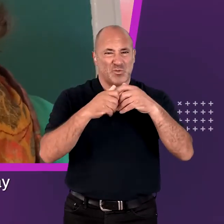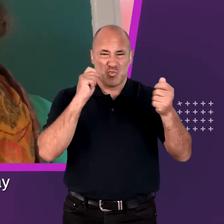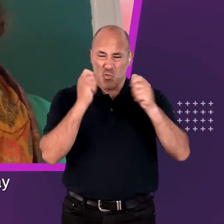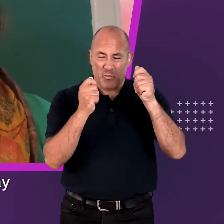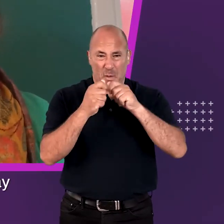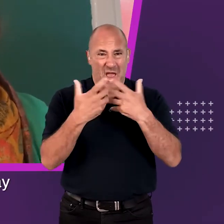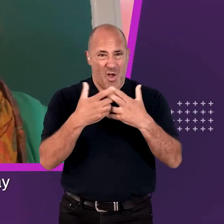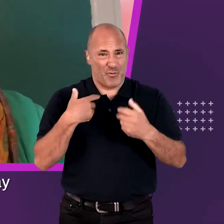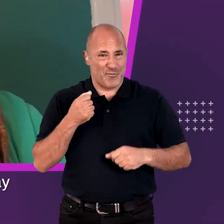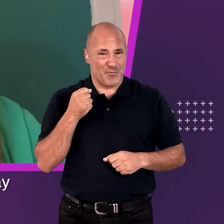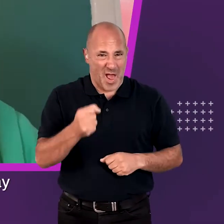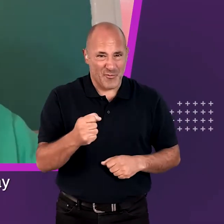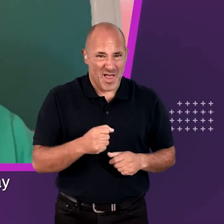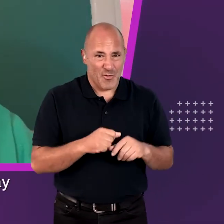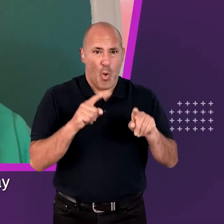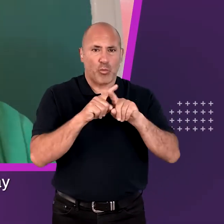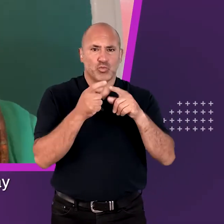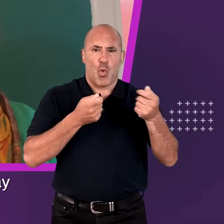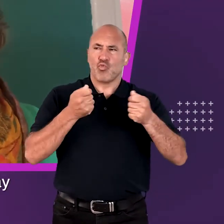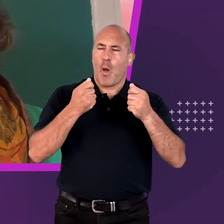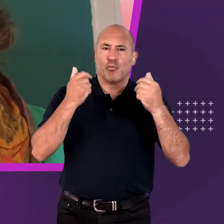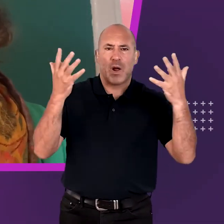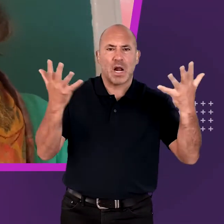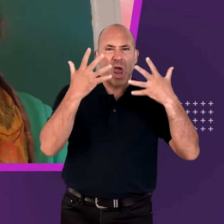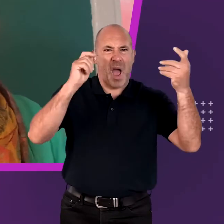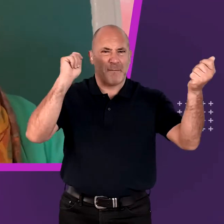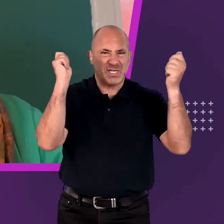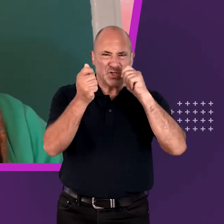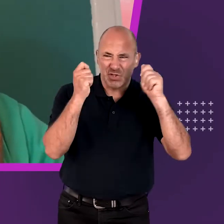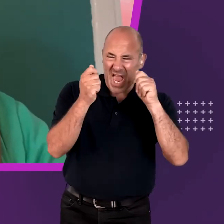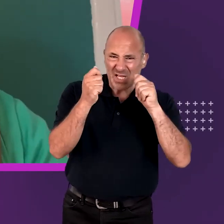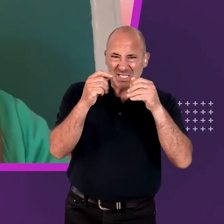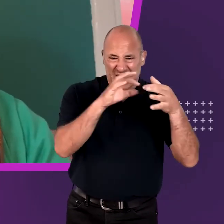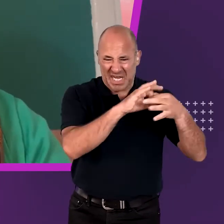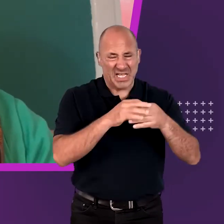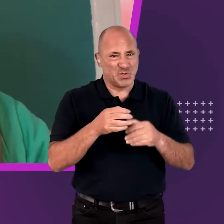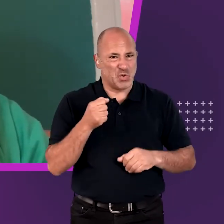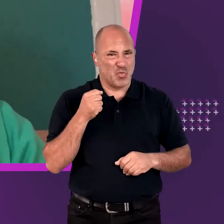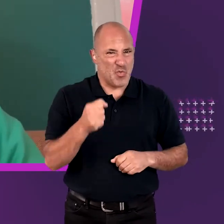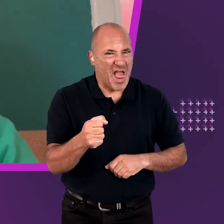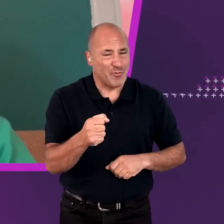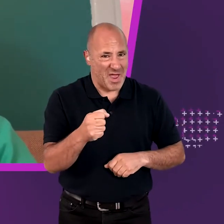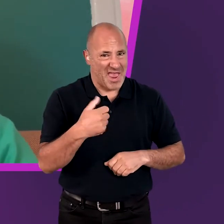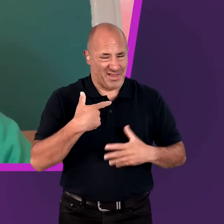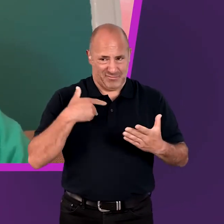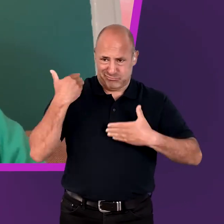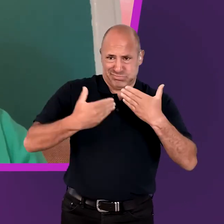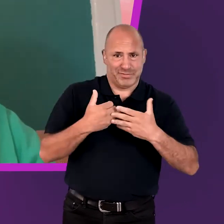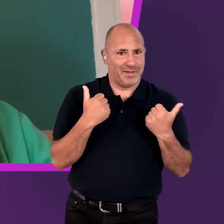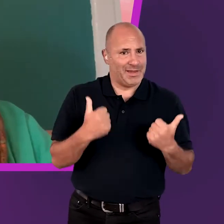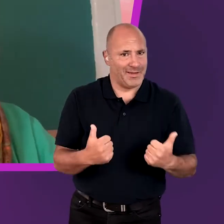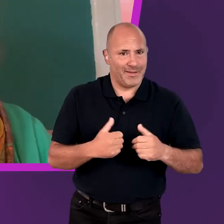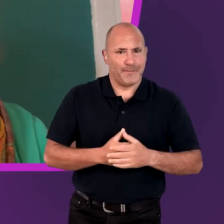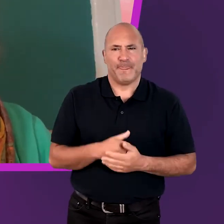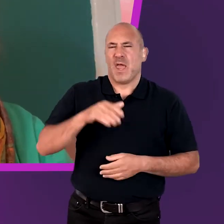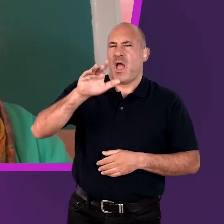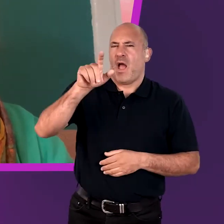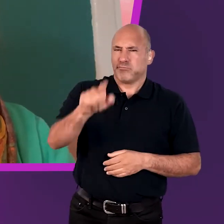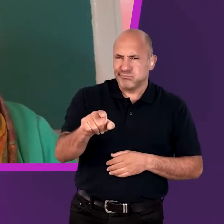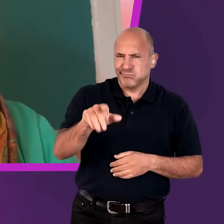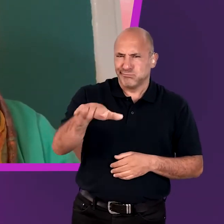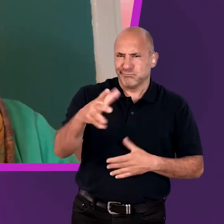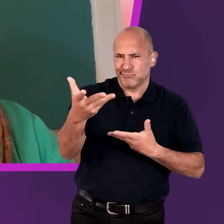Technology is changing the way we are fixing the railway, and it's also helping us cope with the effects of climate change and how that's affecting the